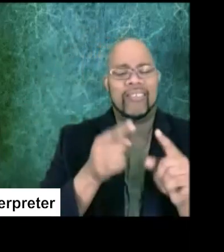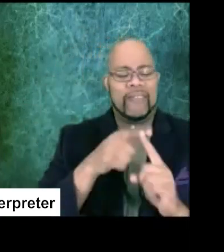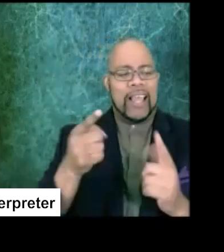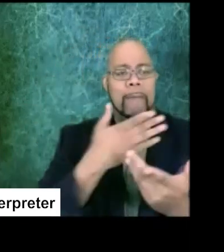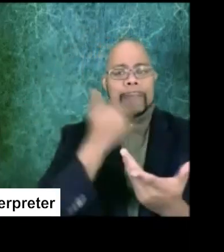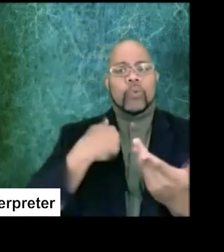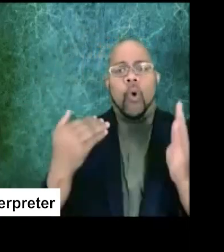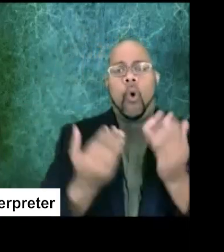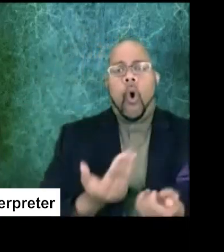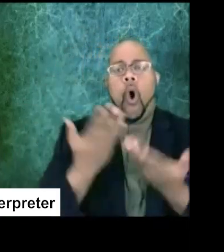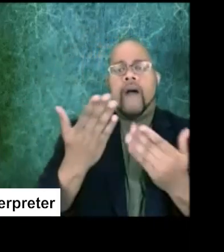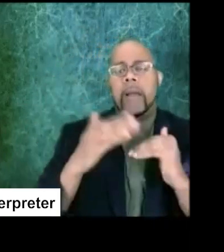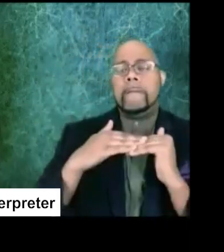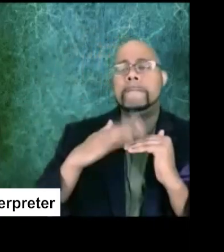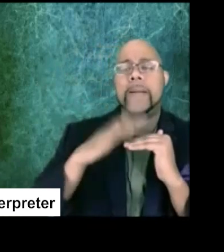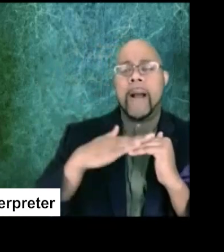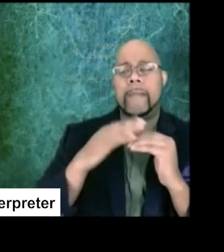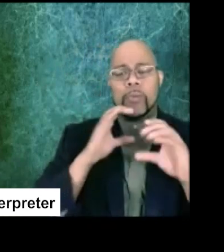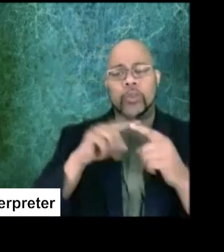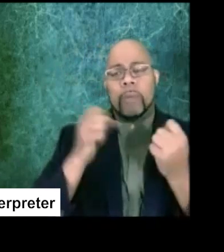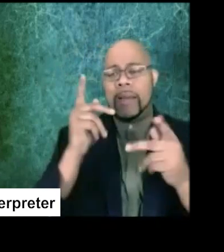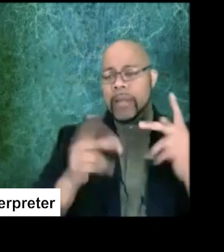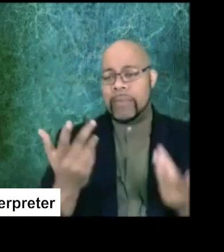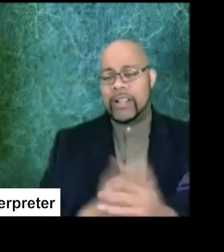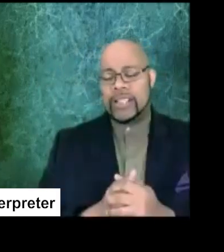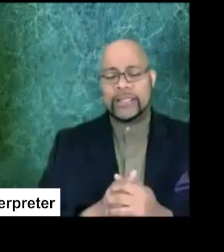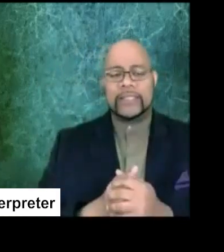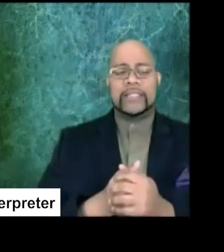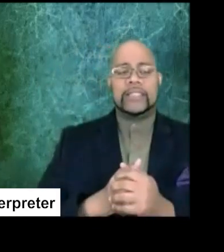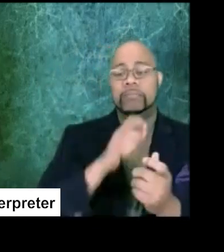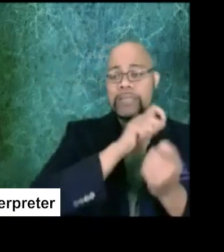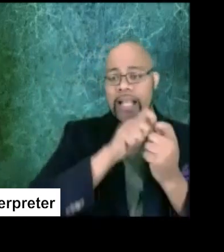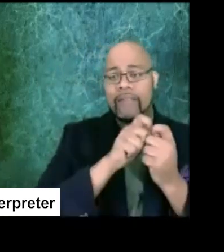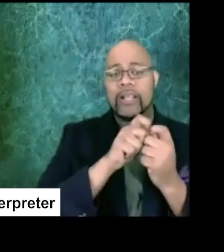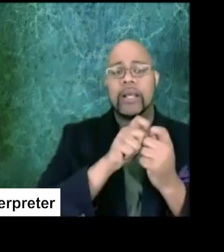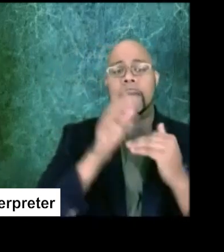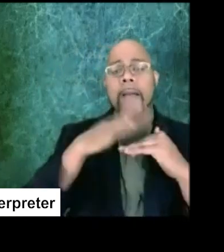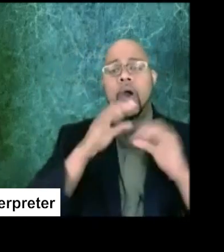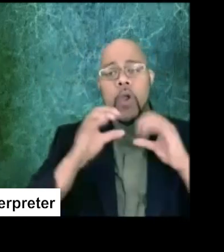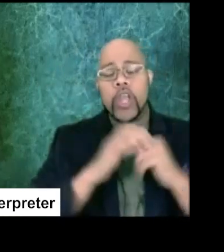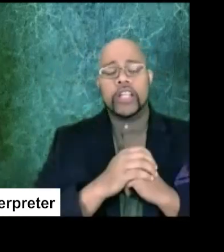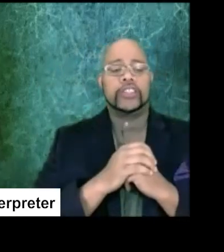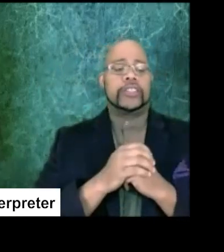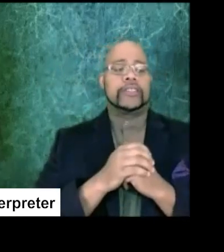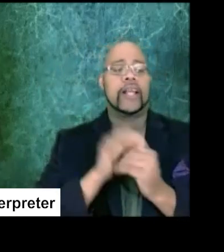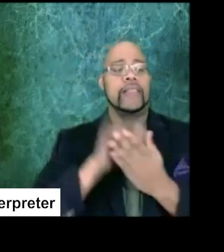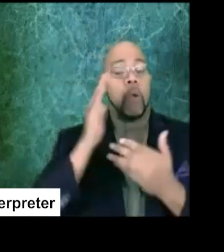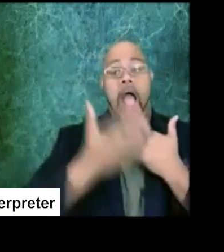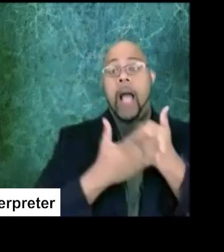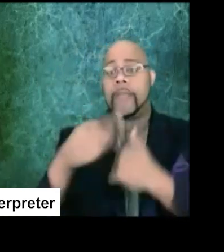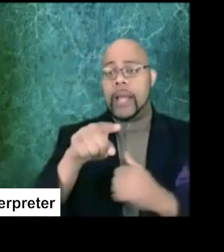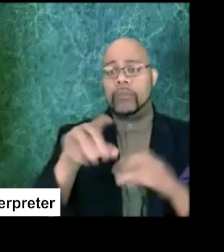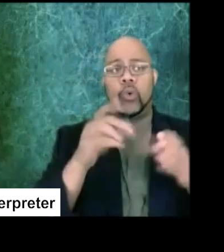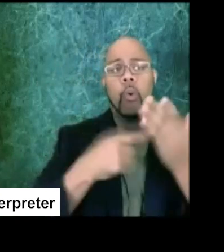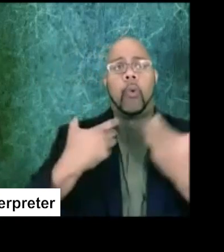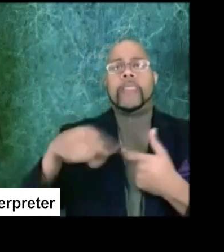we offer the bare minimum of communication to many people, and particularly the minimum of communication that will help them to do what we